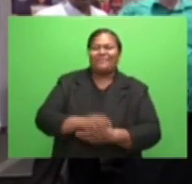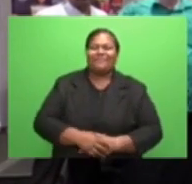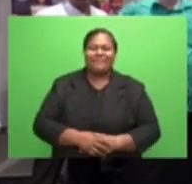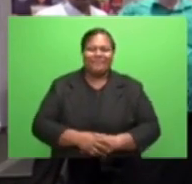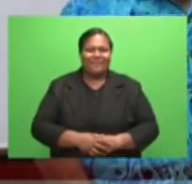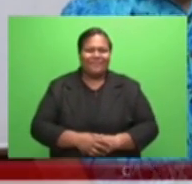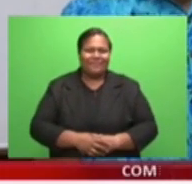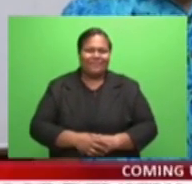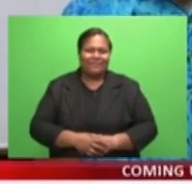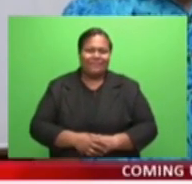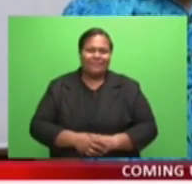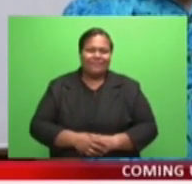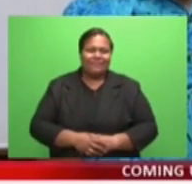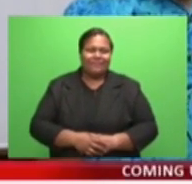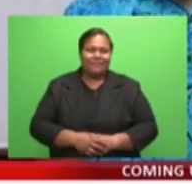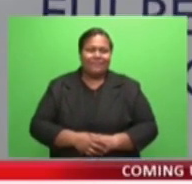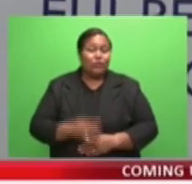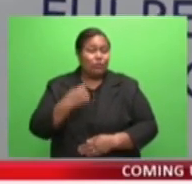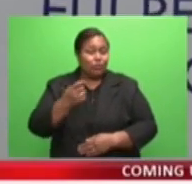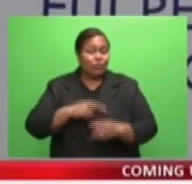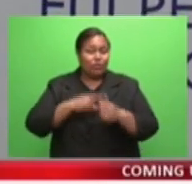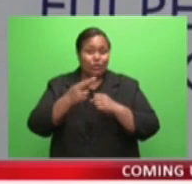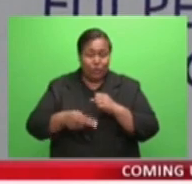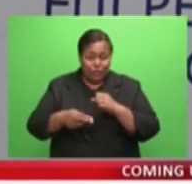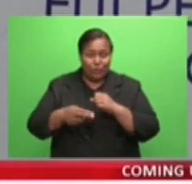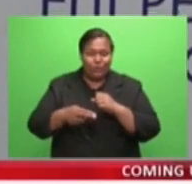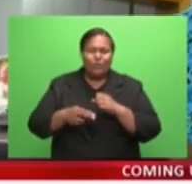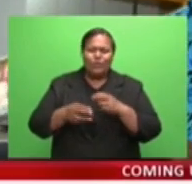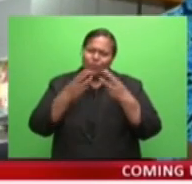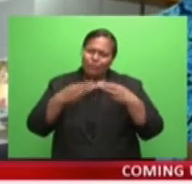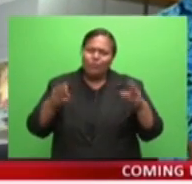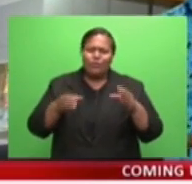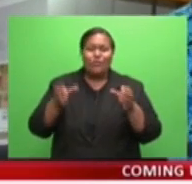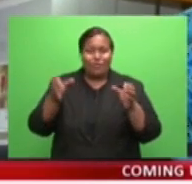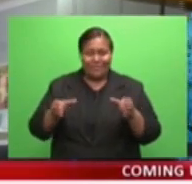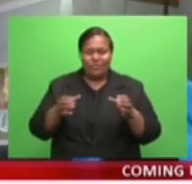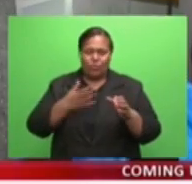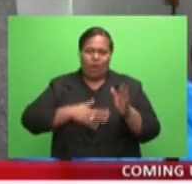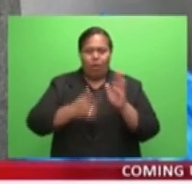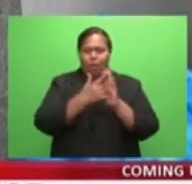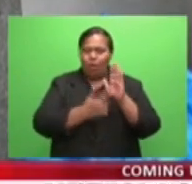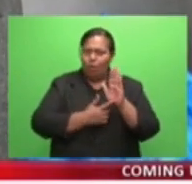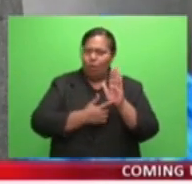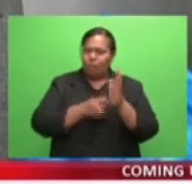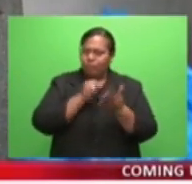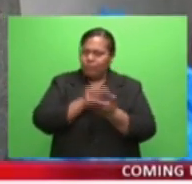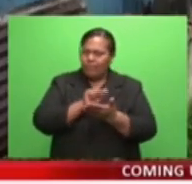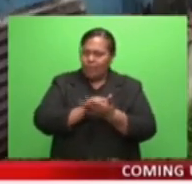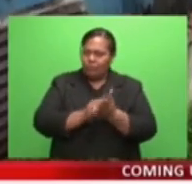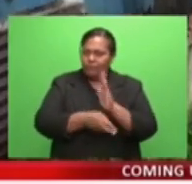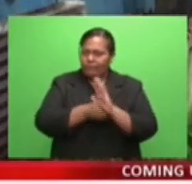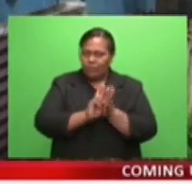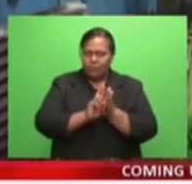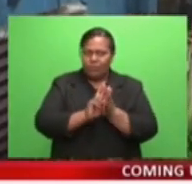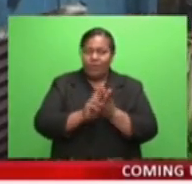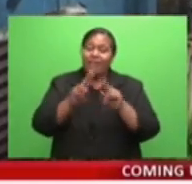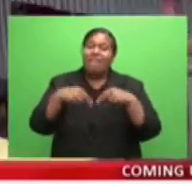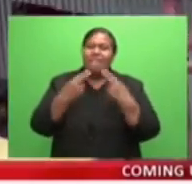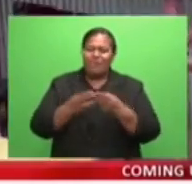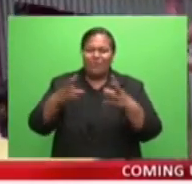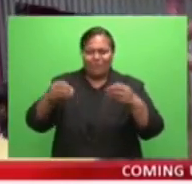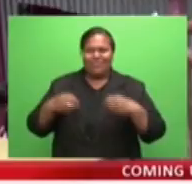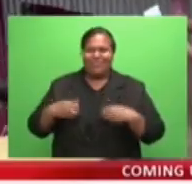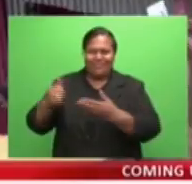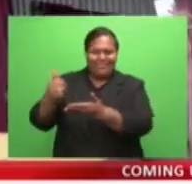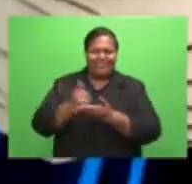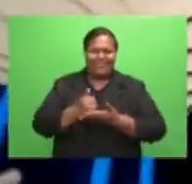News. Up ahead, artists call for urgent review of Copyright Act, and families receive much-needed